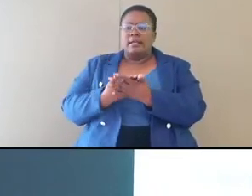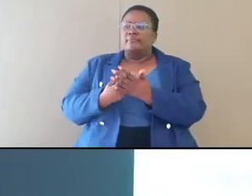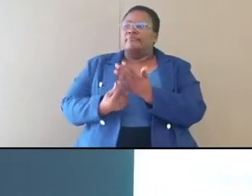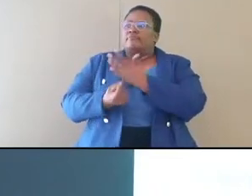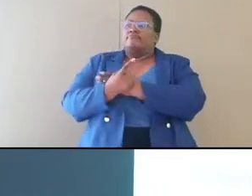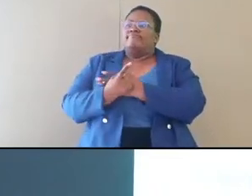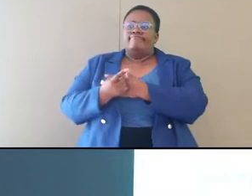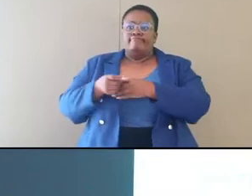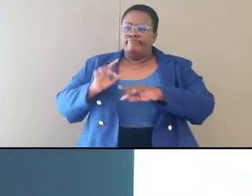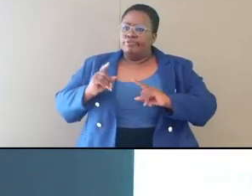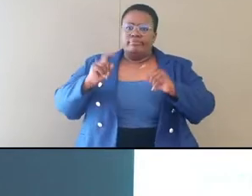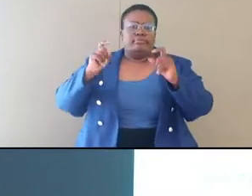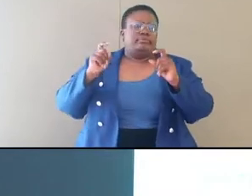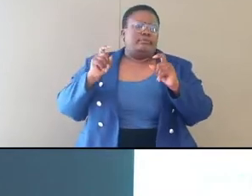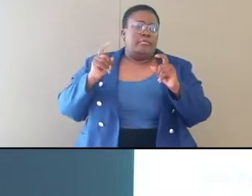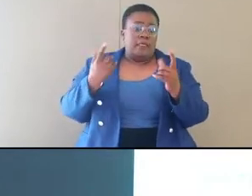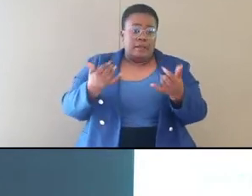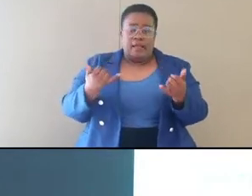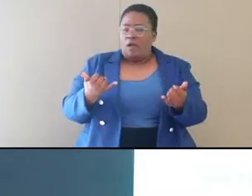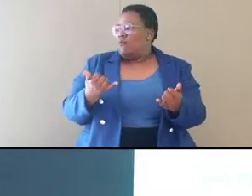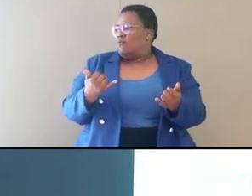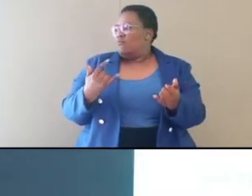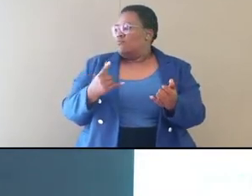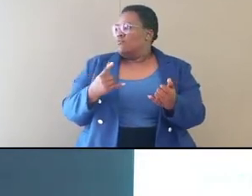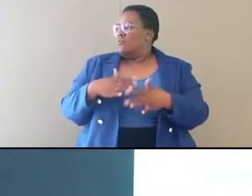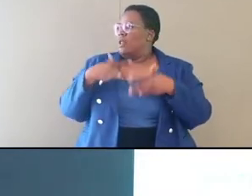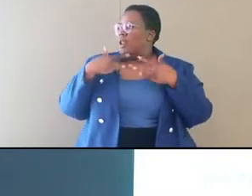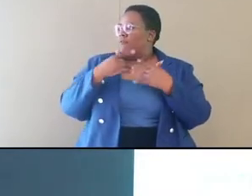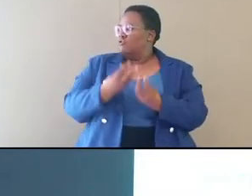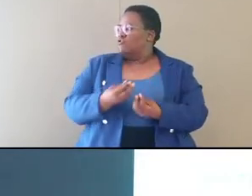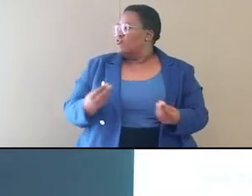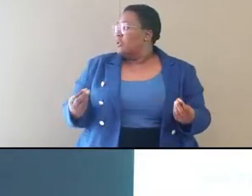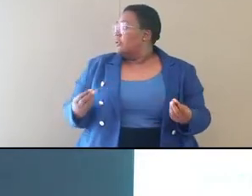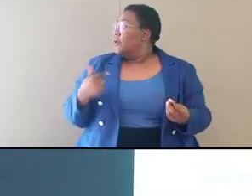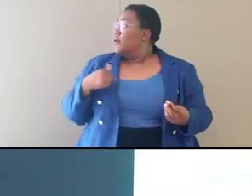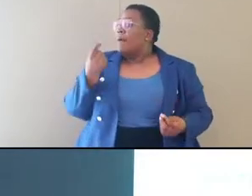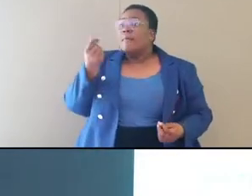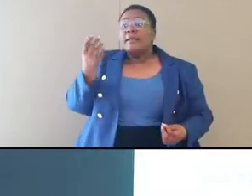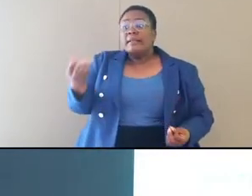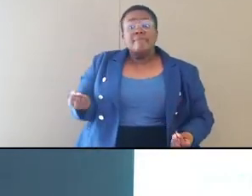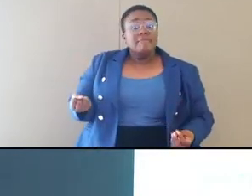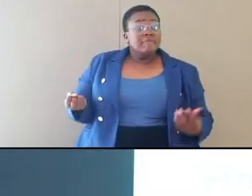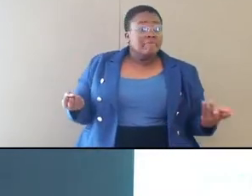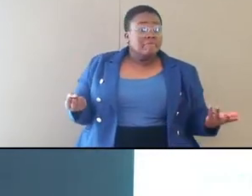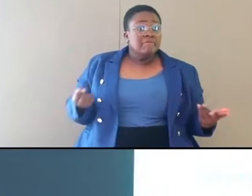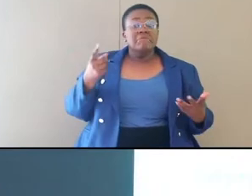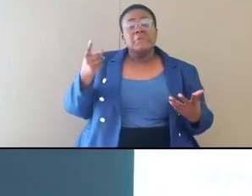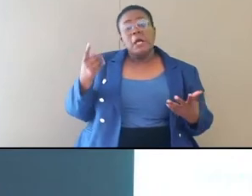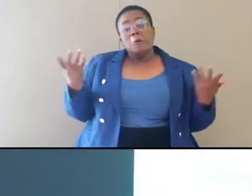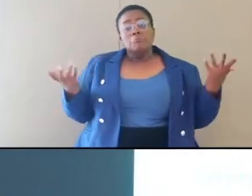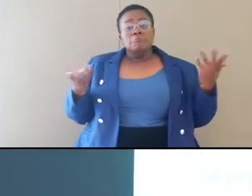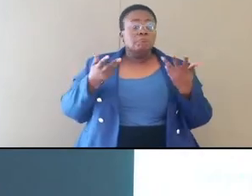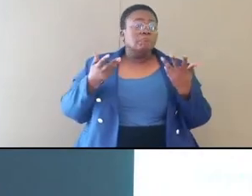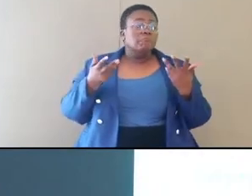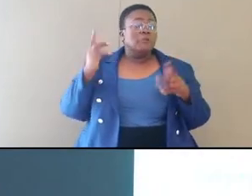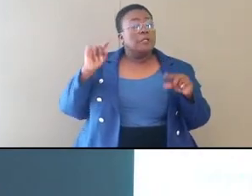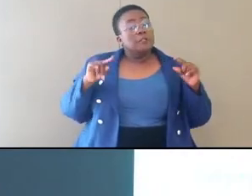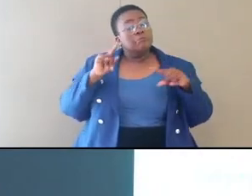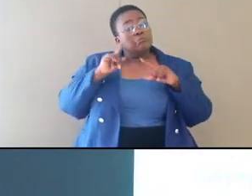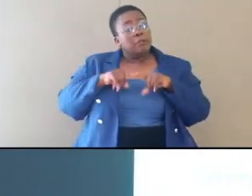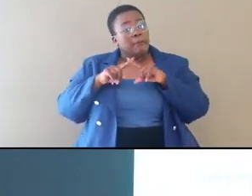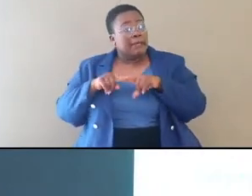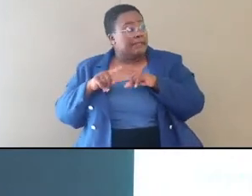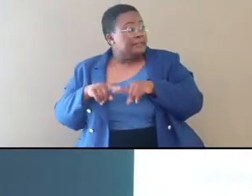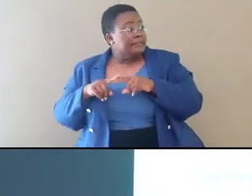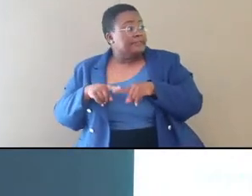effect for millions of poor children. The elephant in the room, do we have the money? That is debatable depending on your